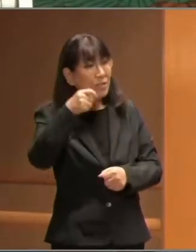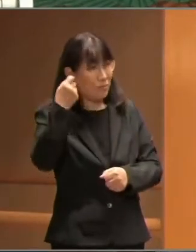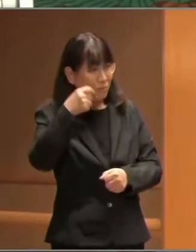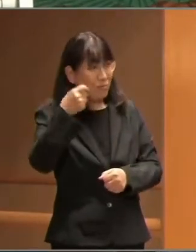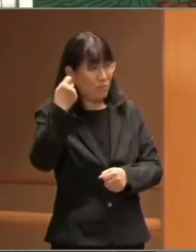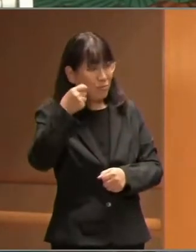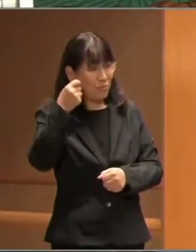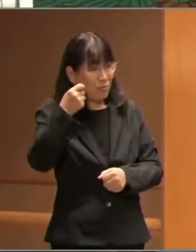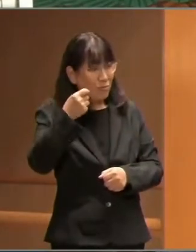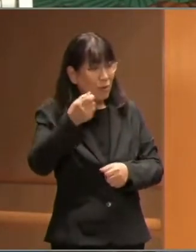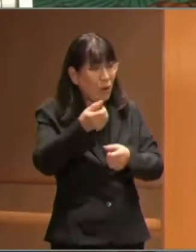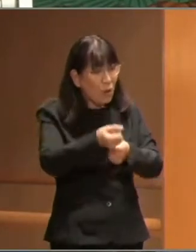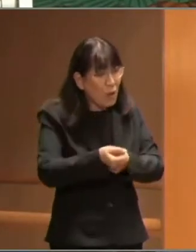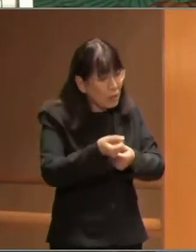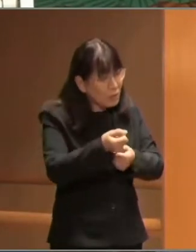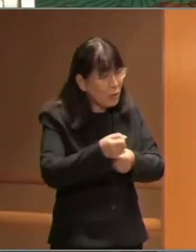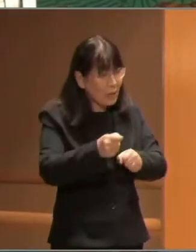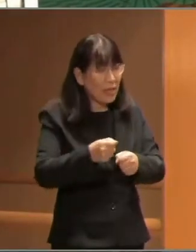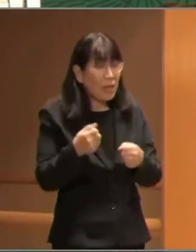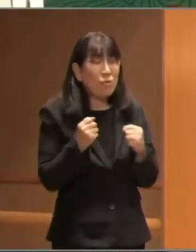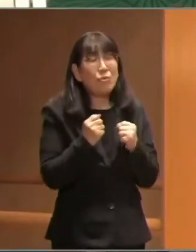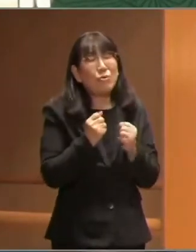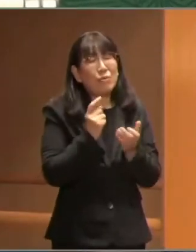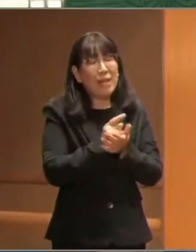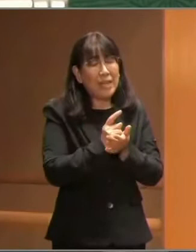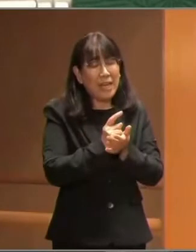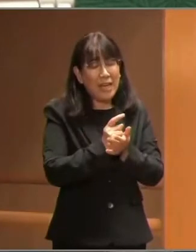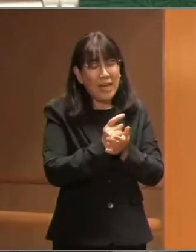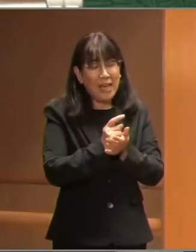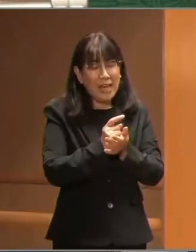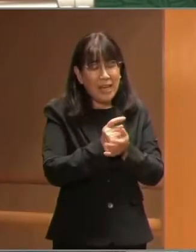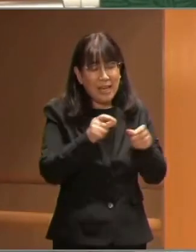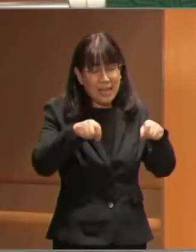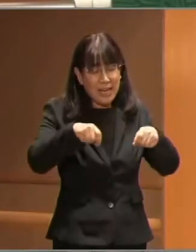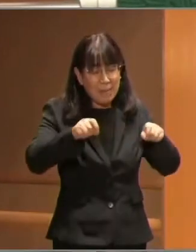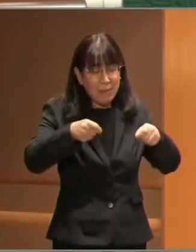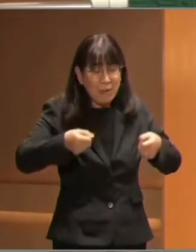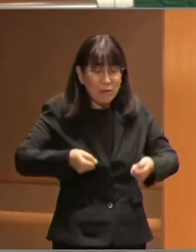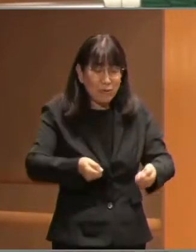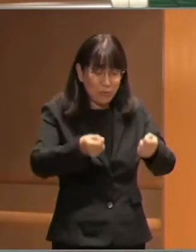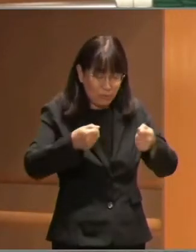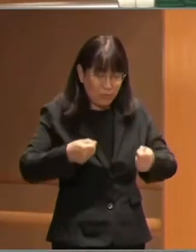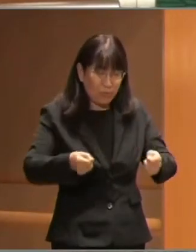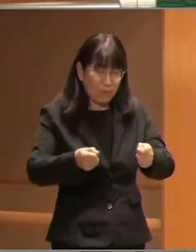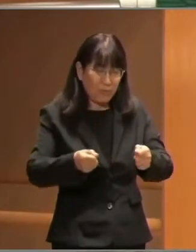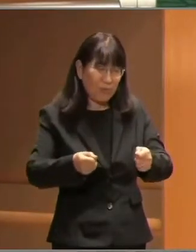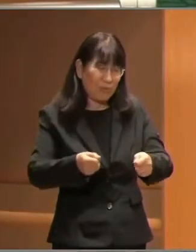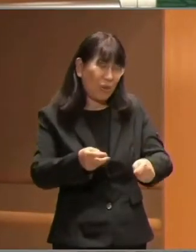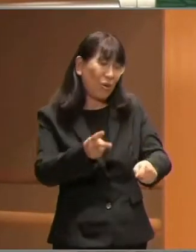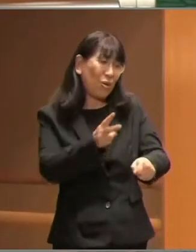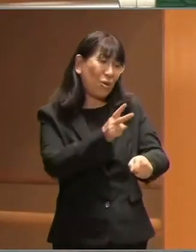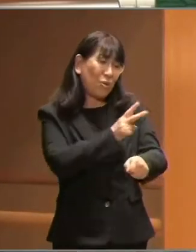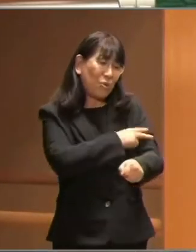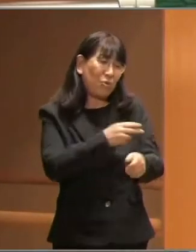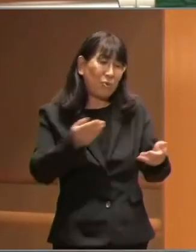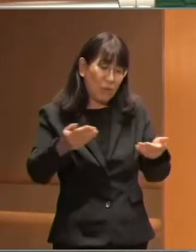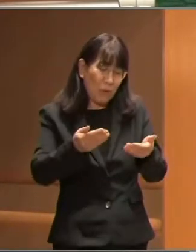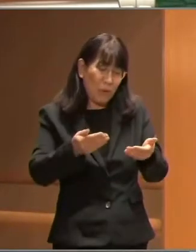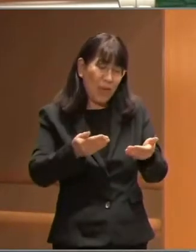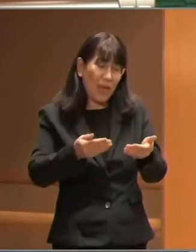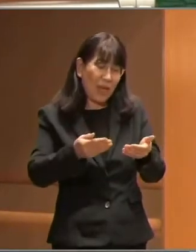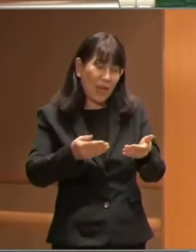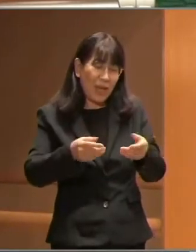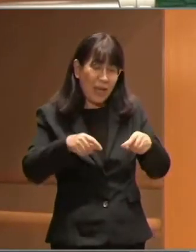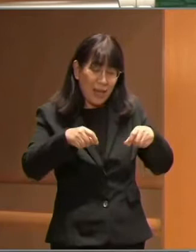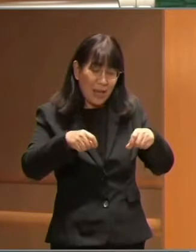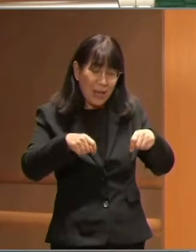the family business. And my father was a farmer in summertime, and he made paper only